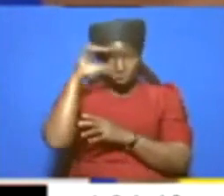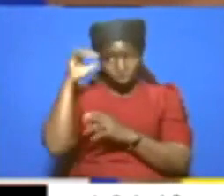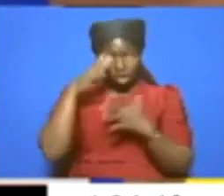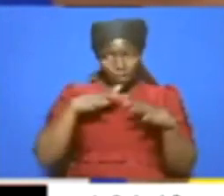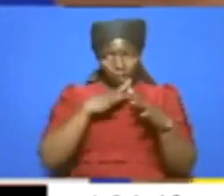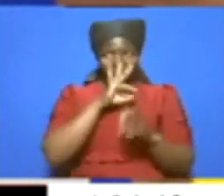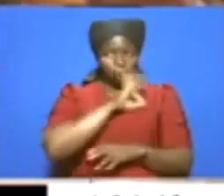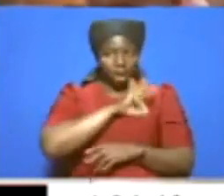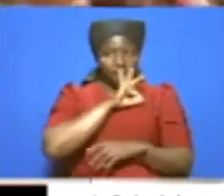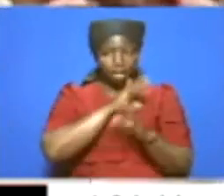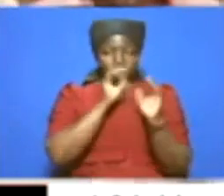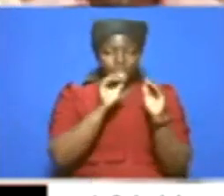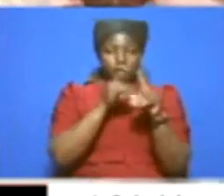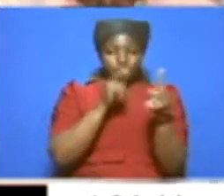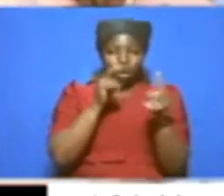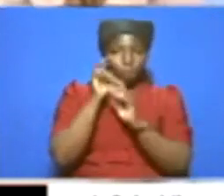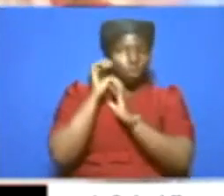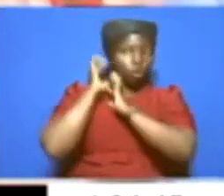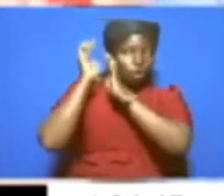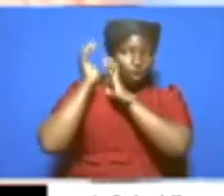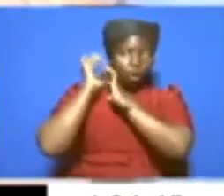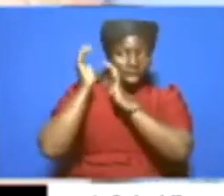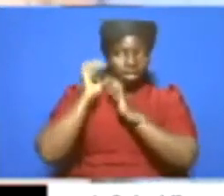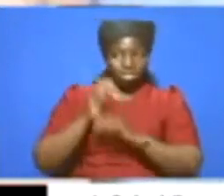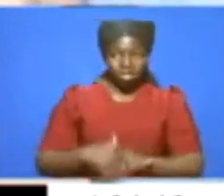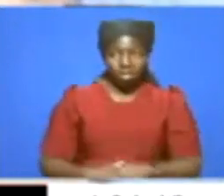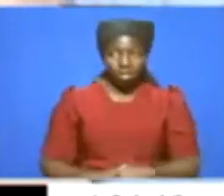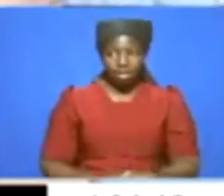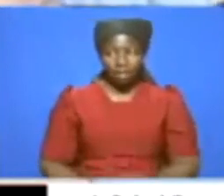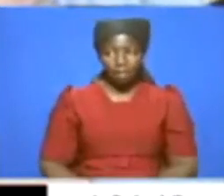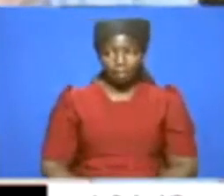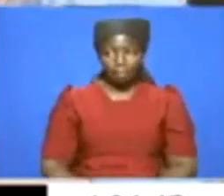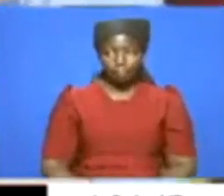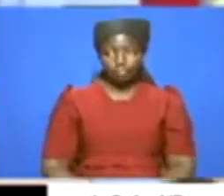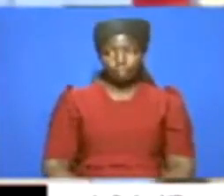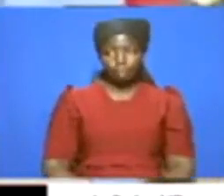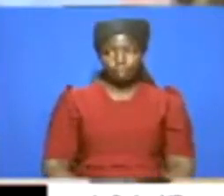mmea wa mnazi. Timothy Kipnosu for Lunchtime News.